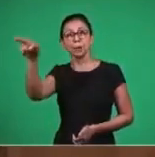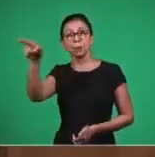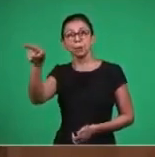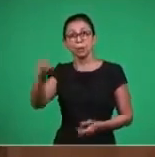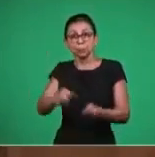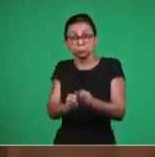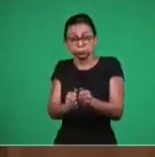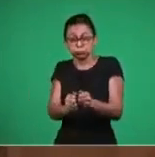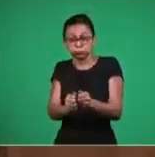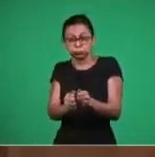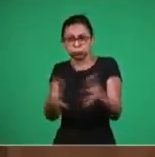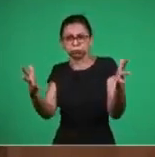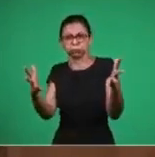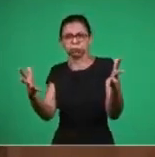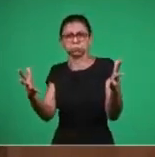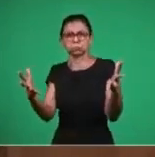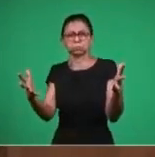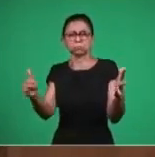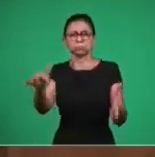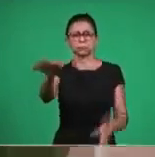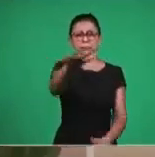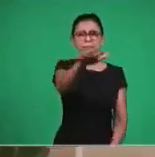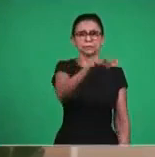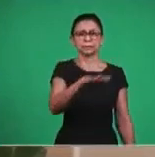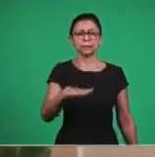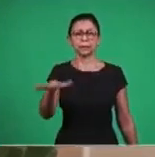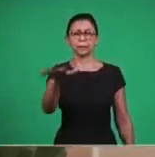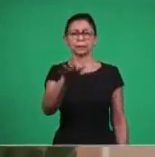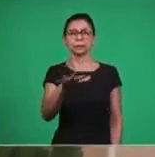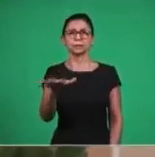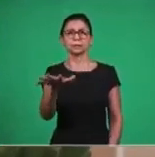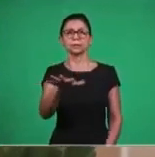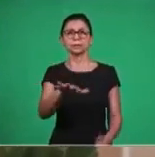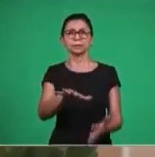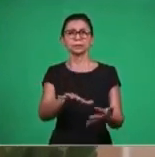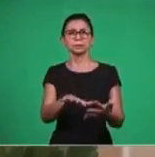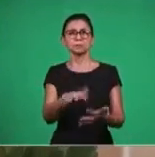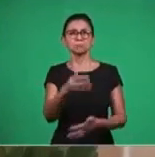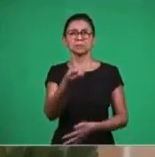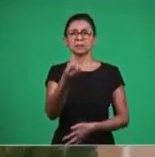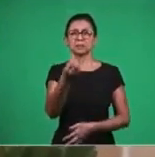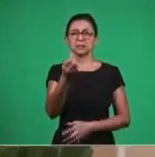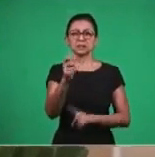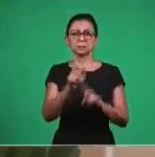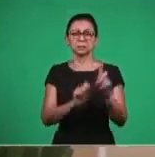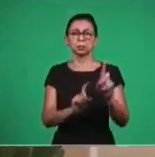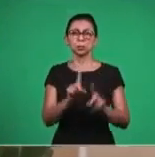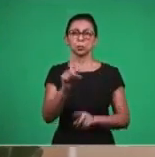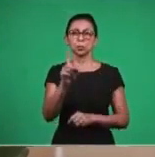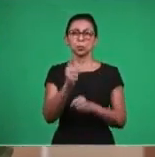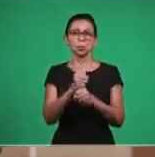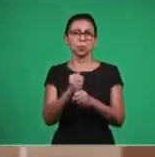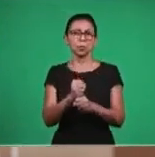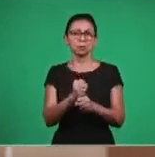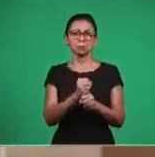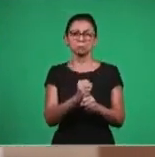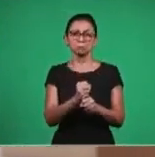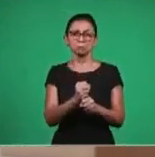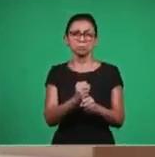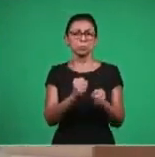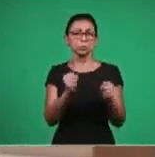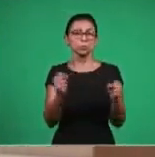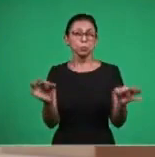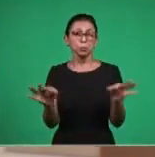the situation was terrible there. Many errors. And 6 months later, a year, everything